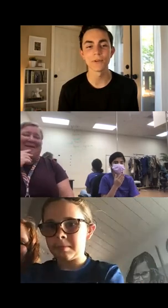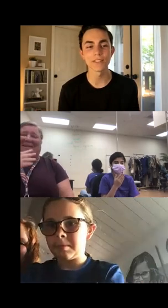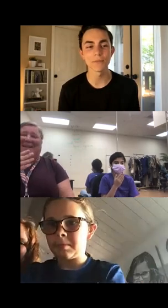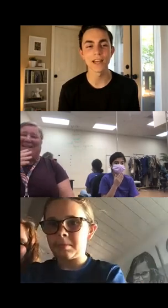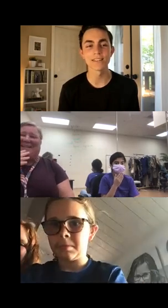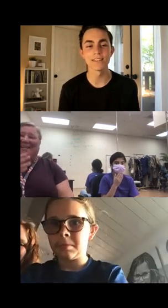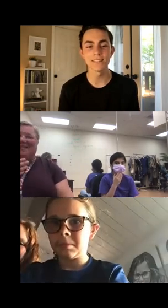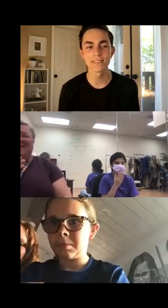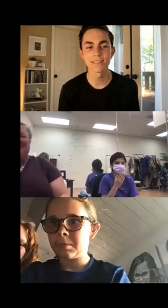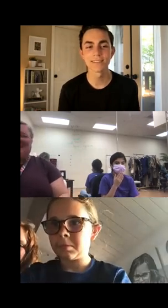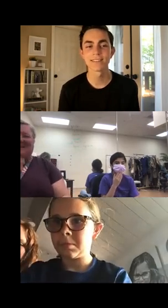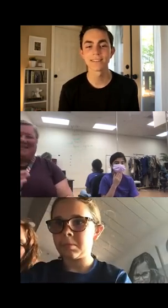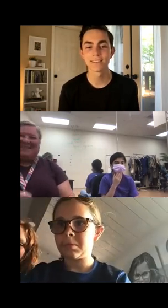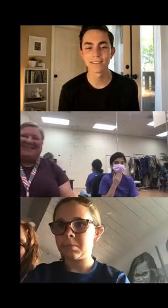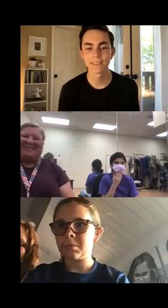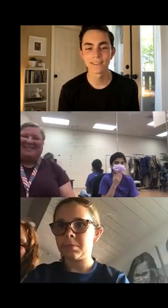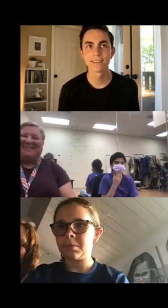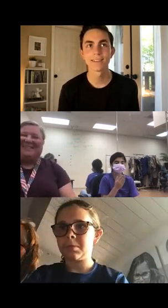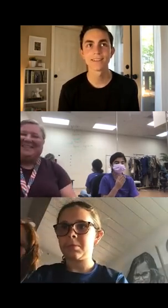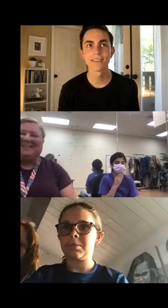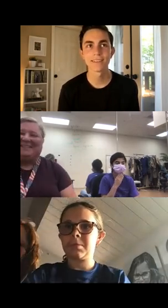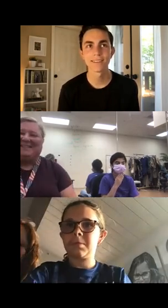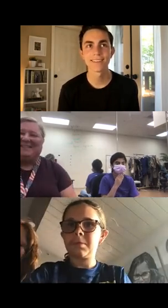Okay, we got some guesses.